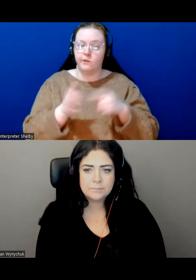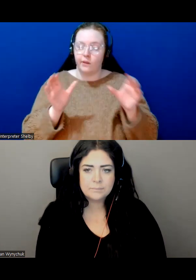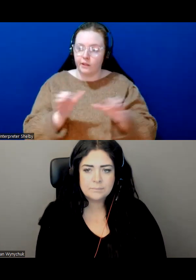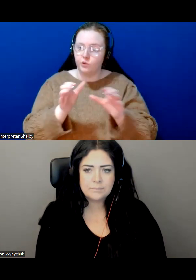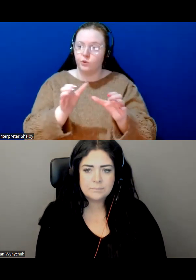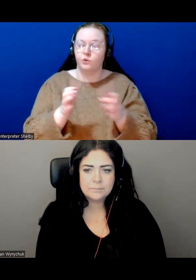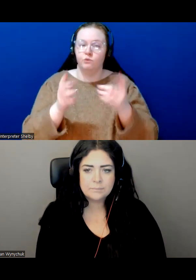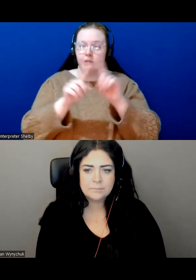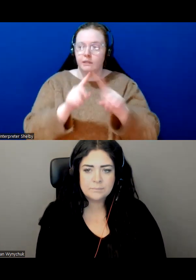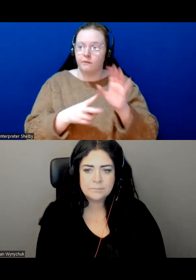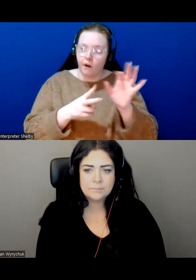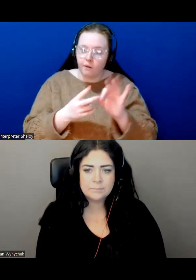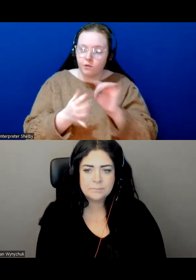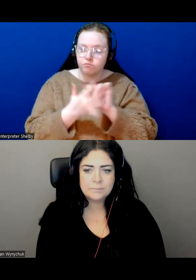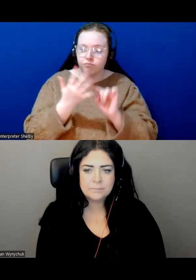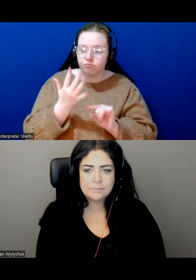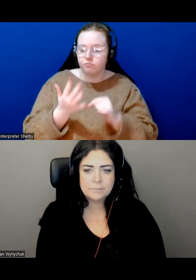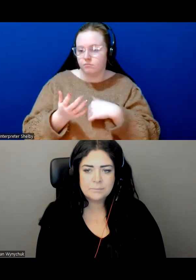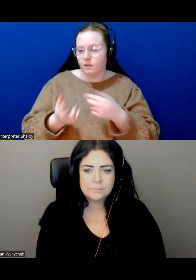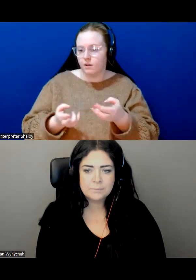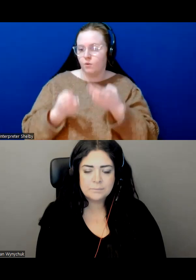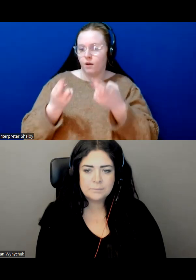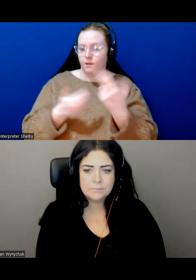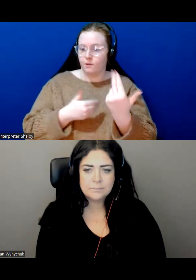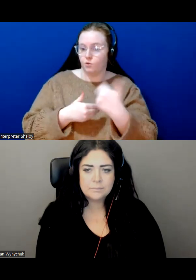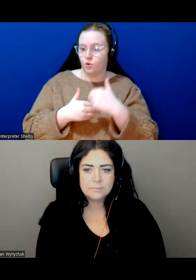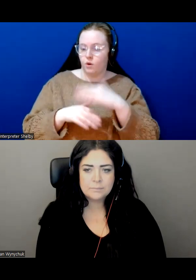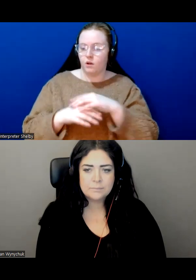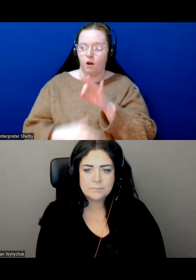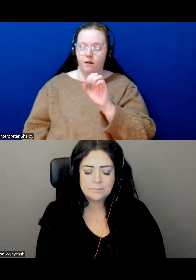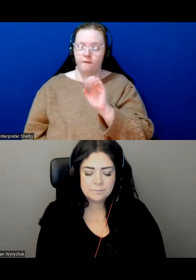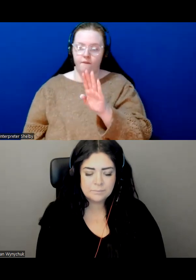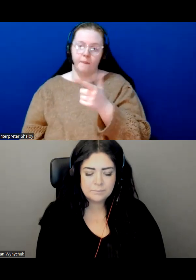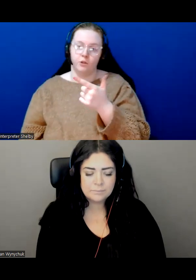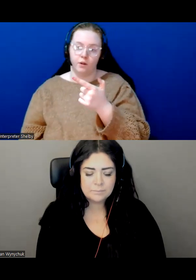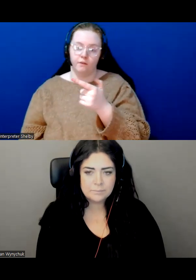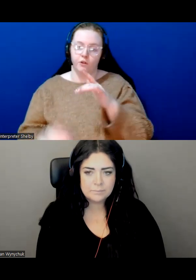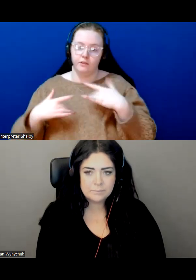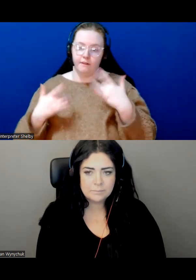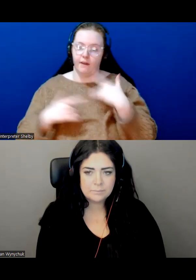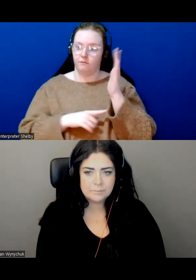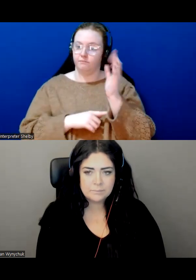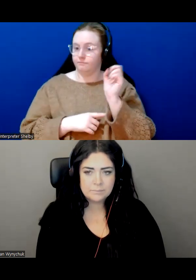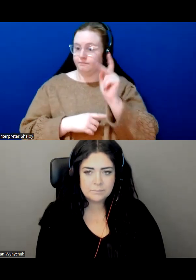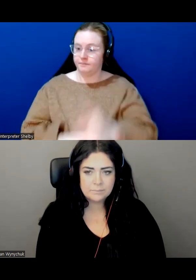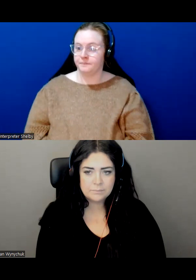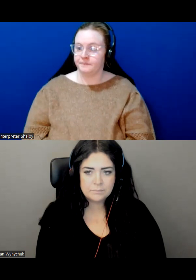the different options that they provide, I highly recommend that you join us for February 21st call session.